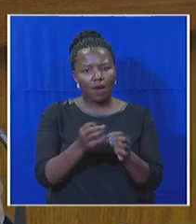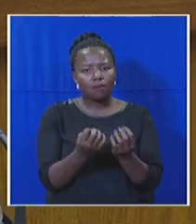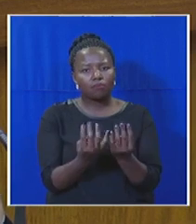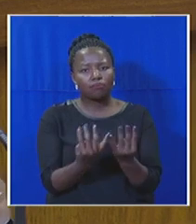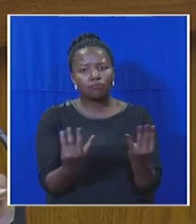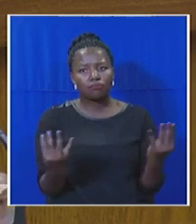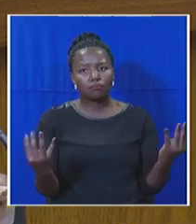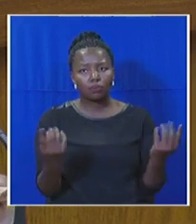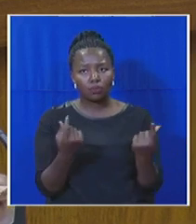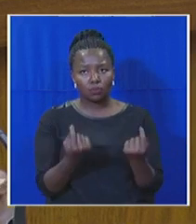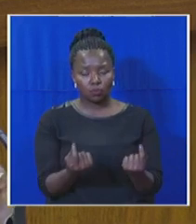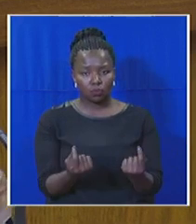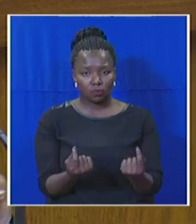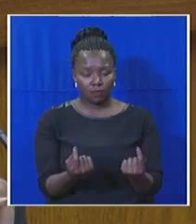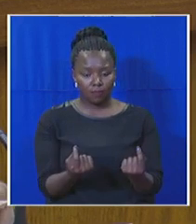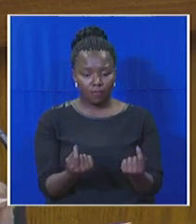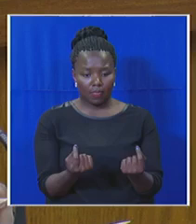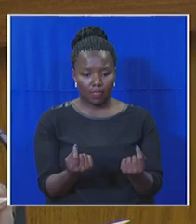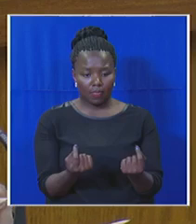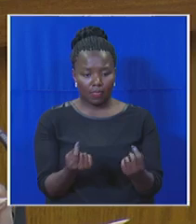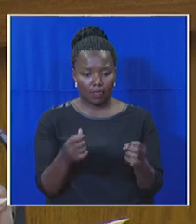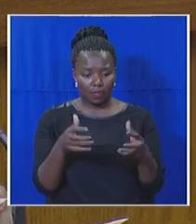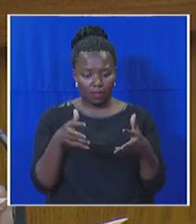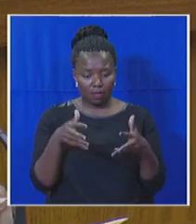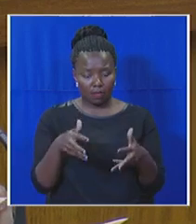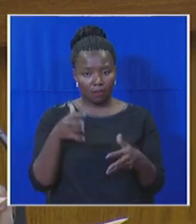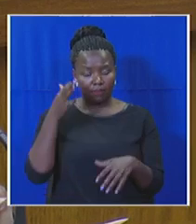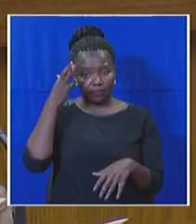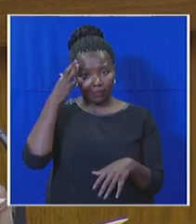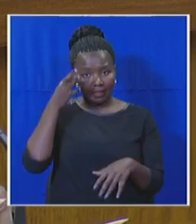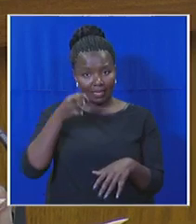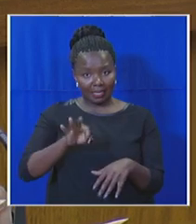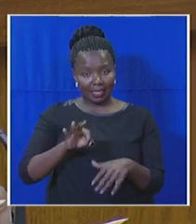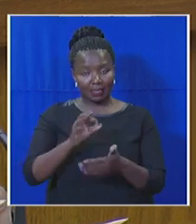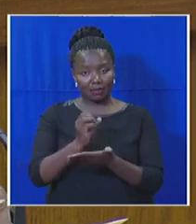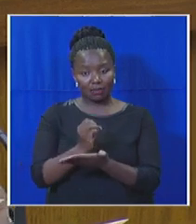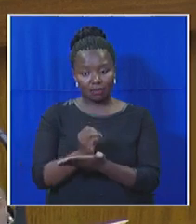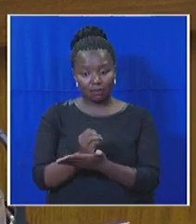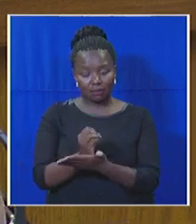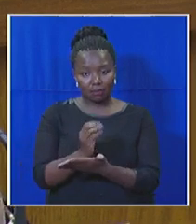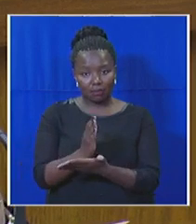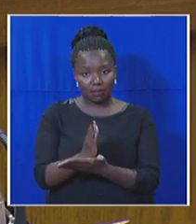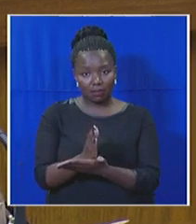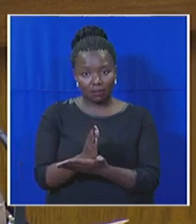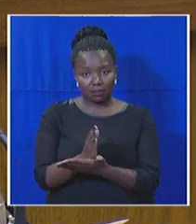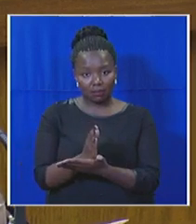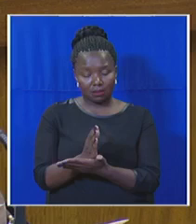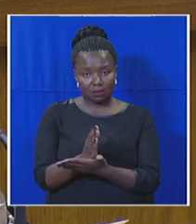Uhulumeni uzokwenza konke okusemandleni ukuze